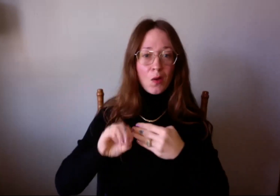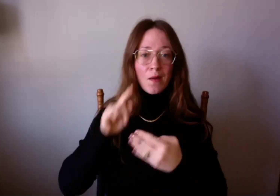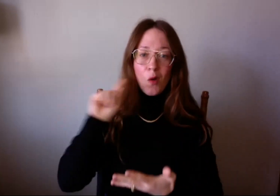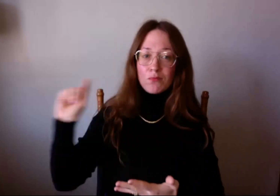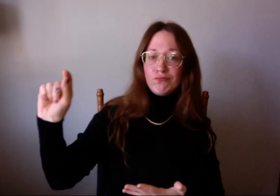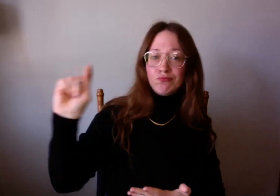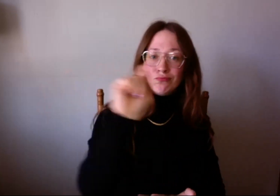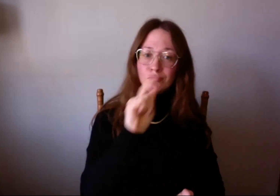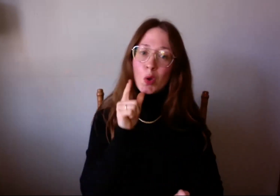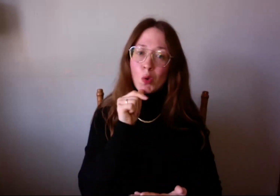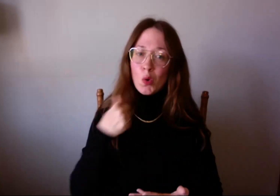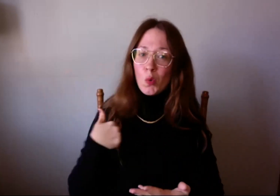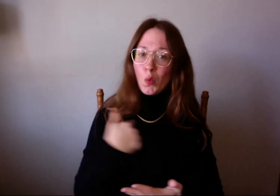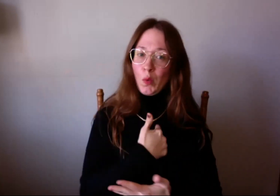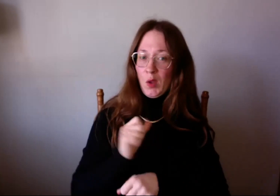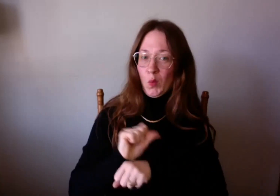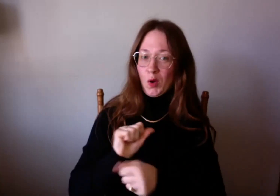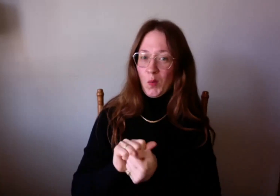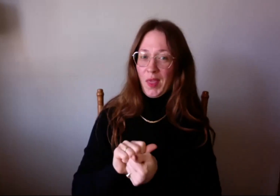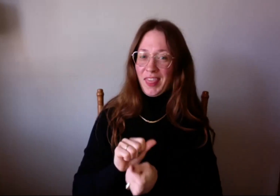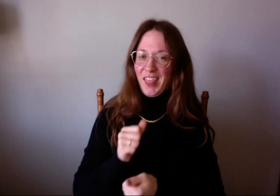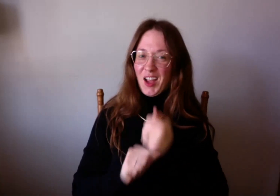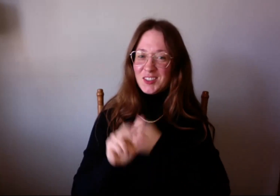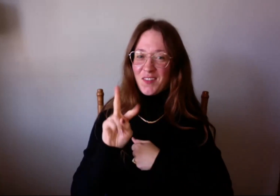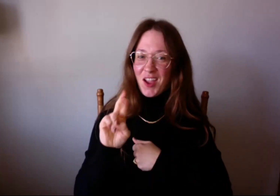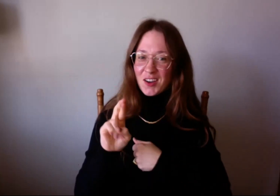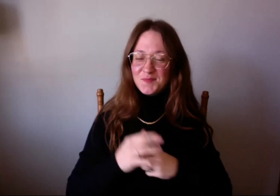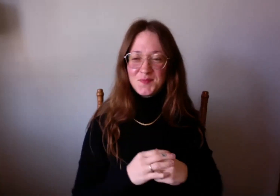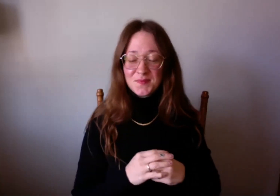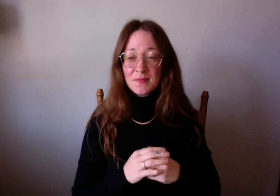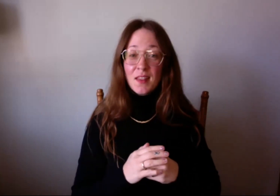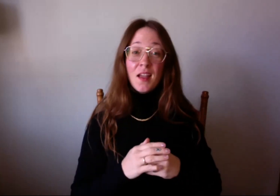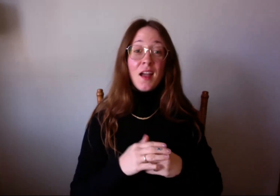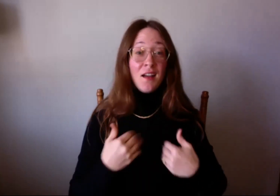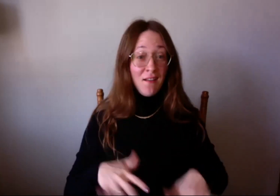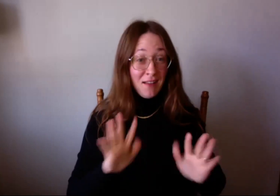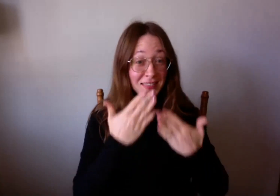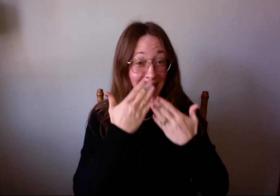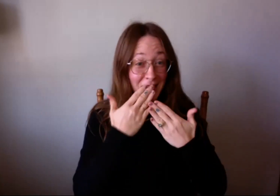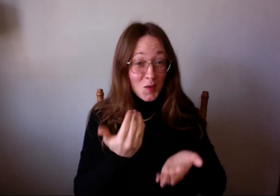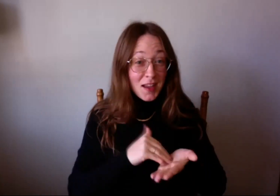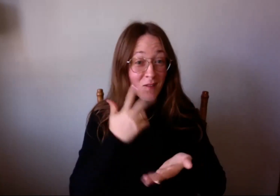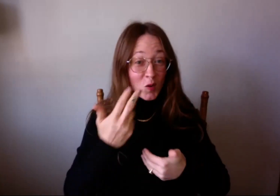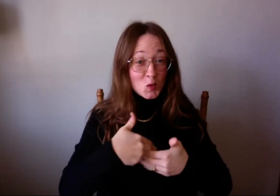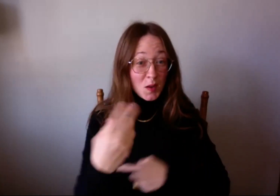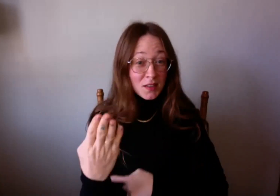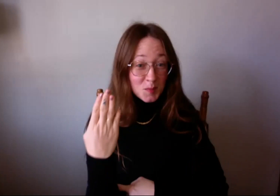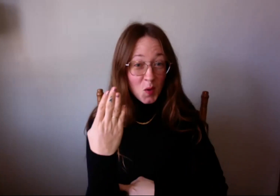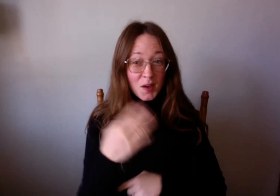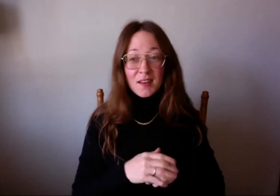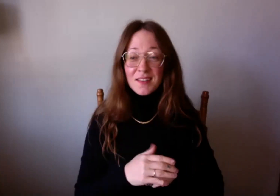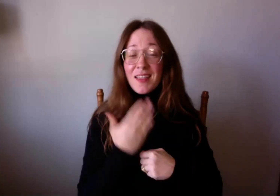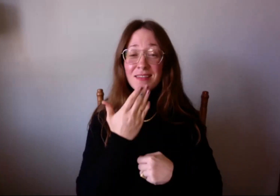public VR program. With that, I thank you so much again for joining us. Thank you for providing us